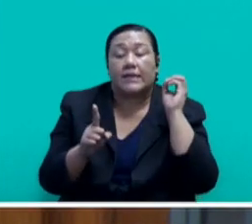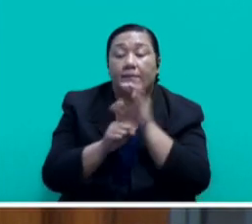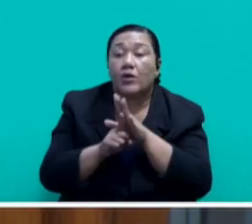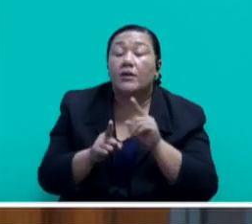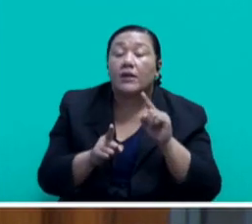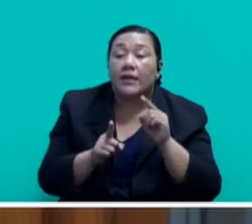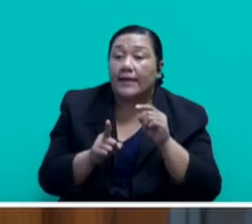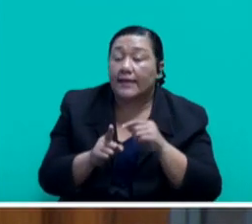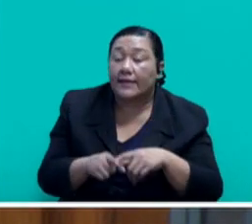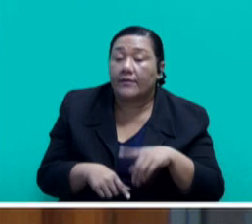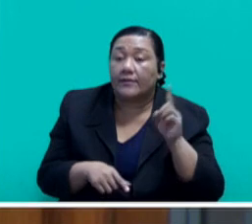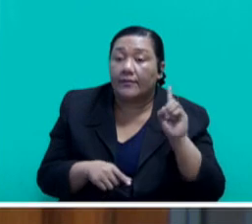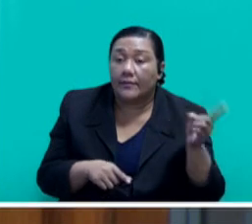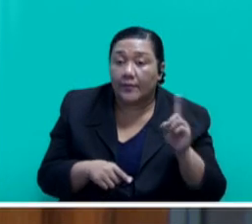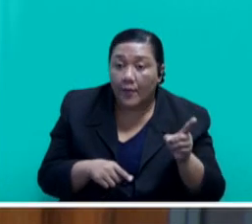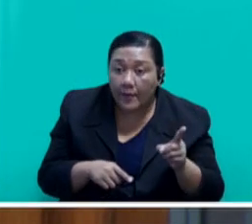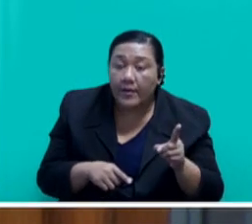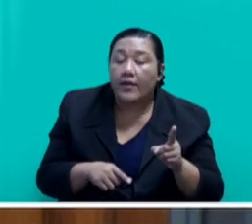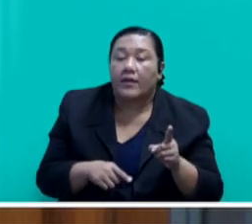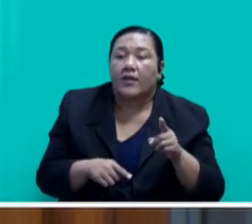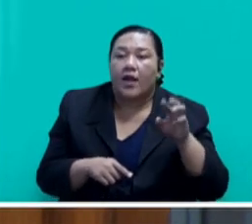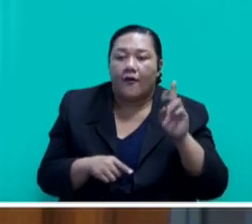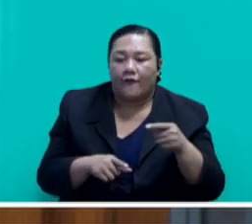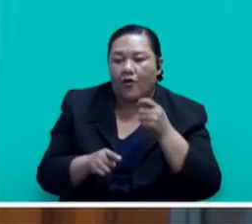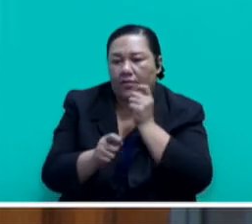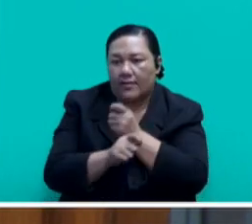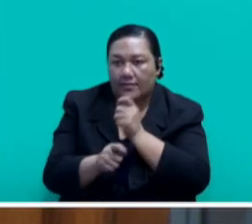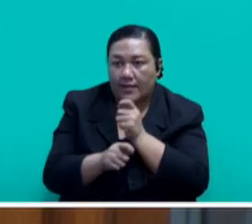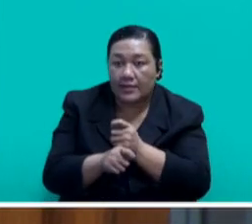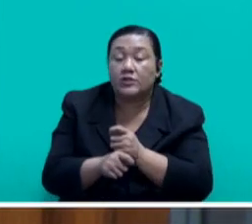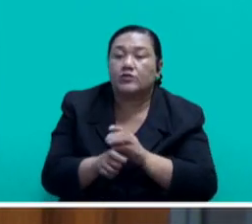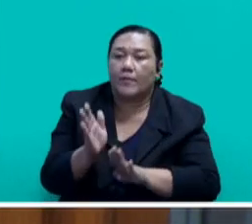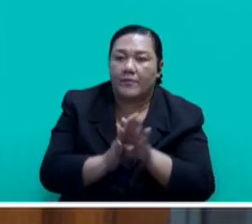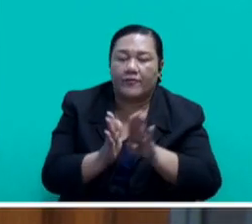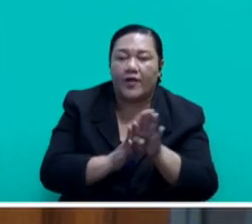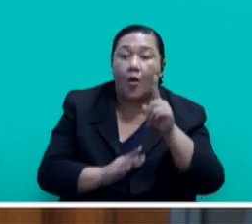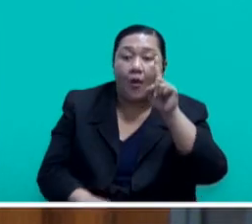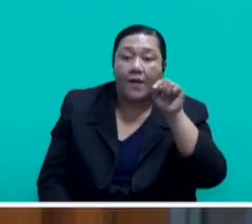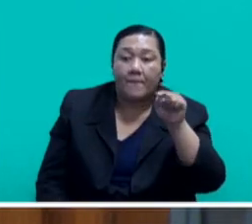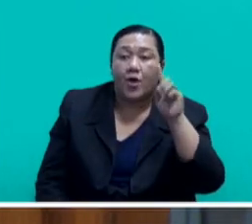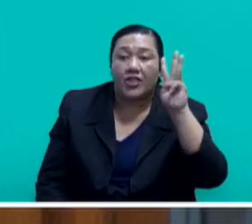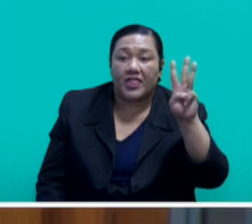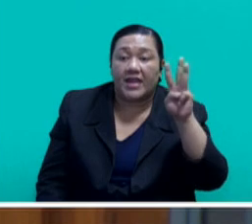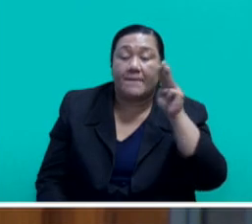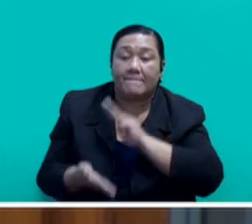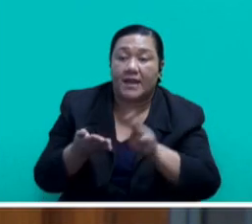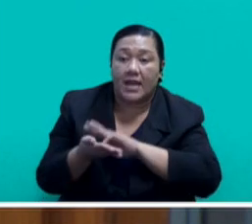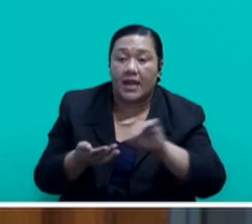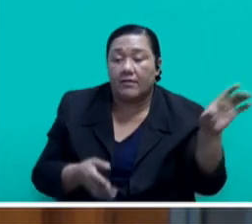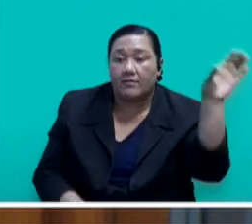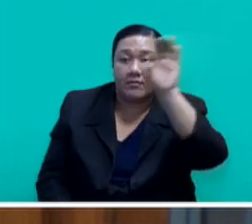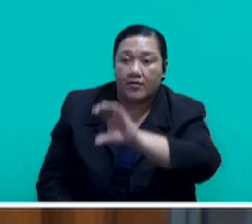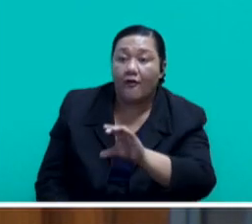puts all its effort toward the task at hand. 1.3 million is allocated towards coastal